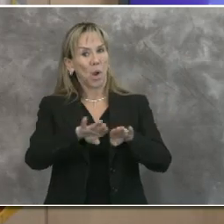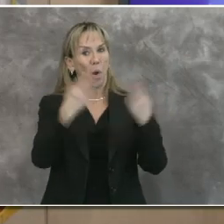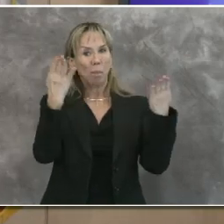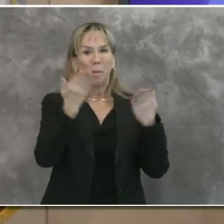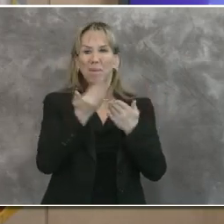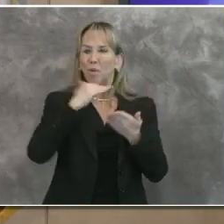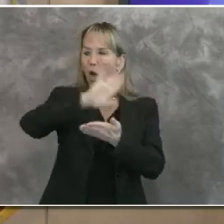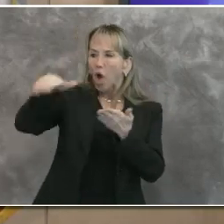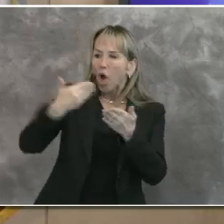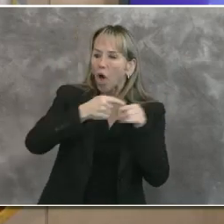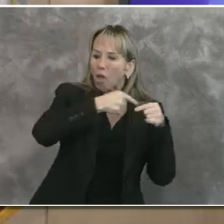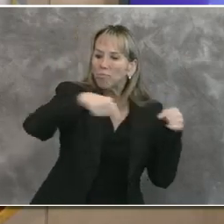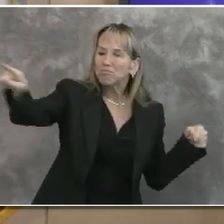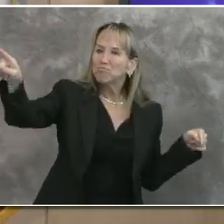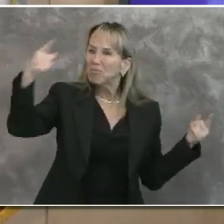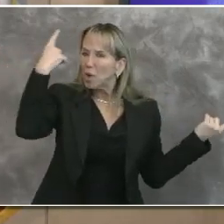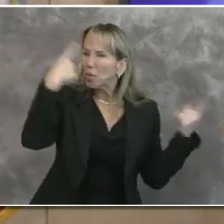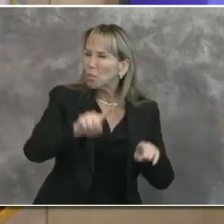is going to respond.